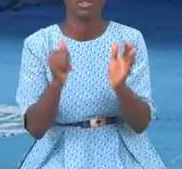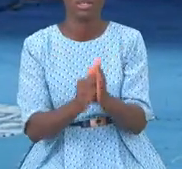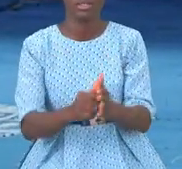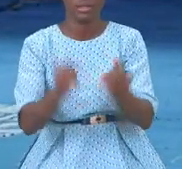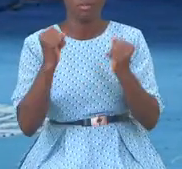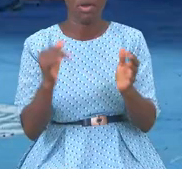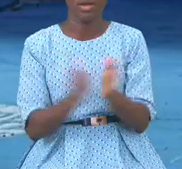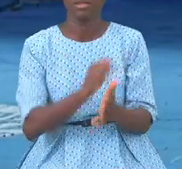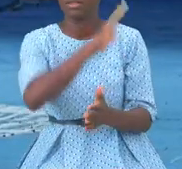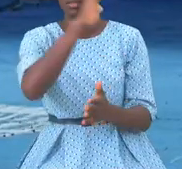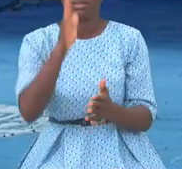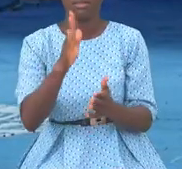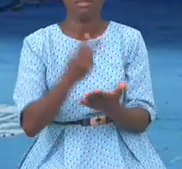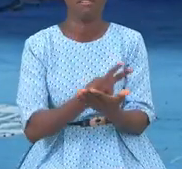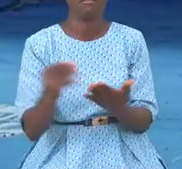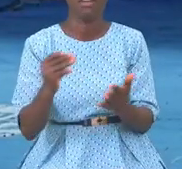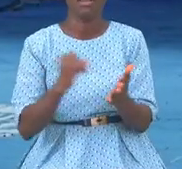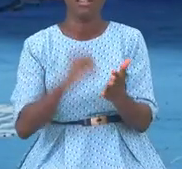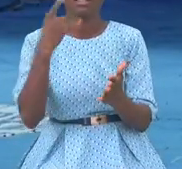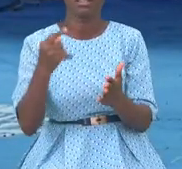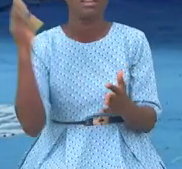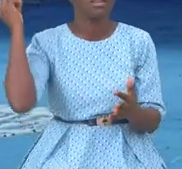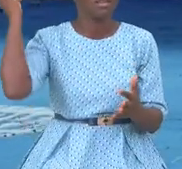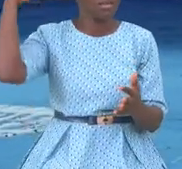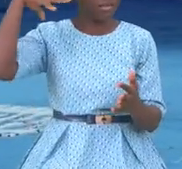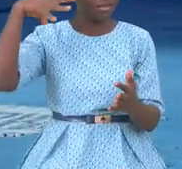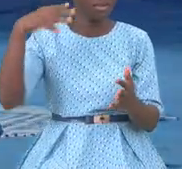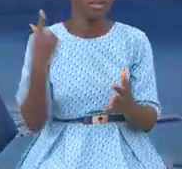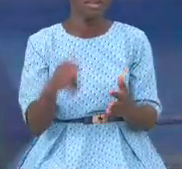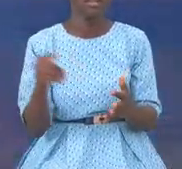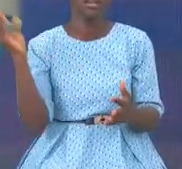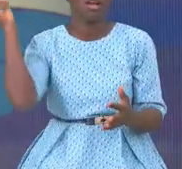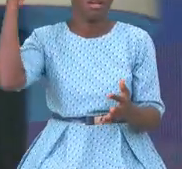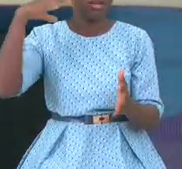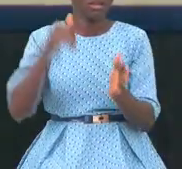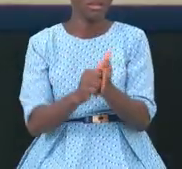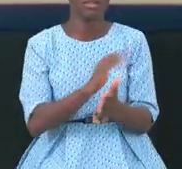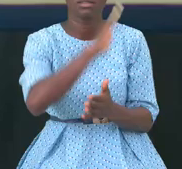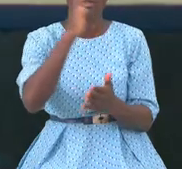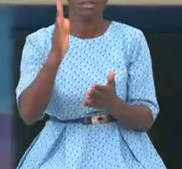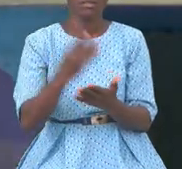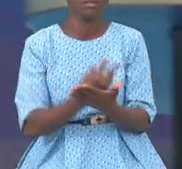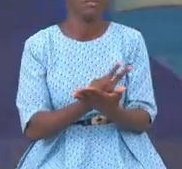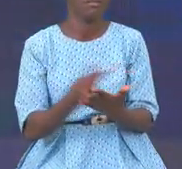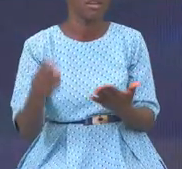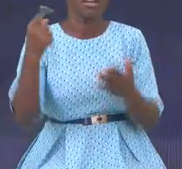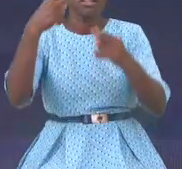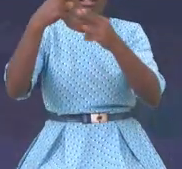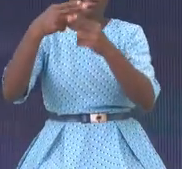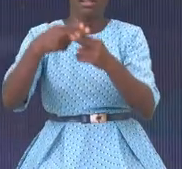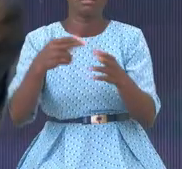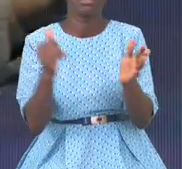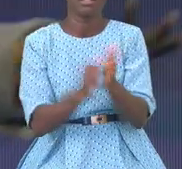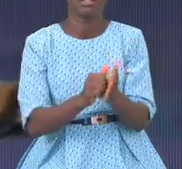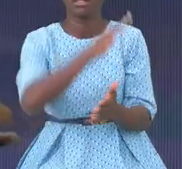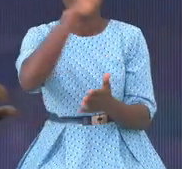the grace that never fails. The name that never fails. When you think